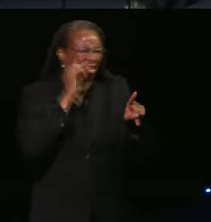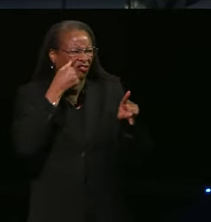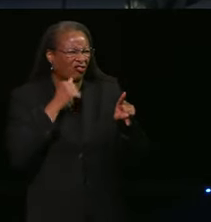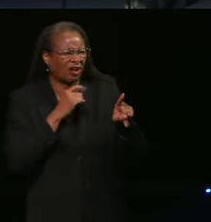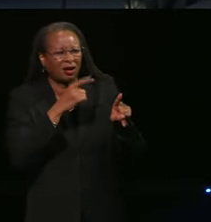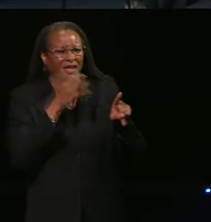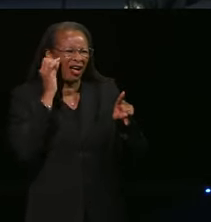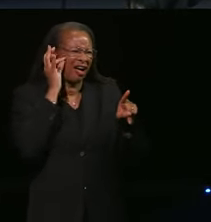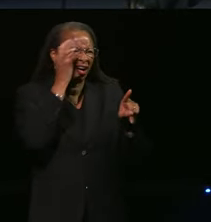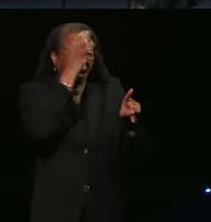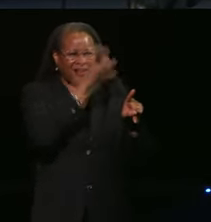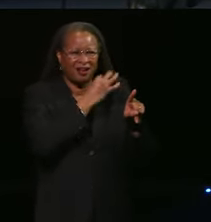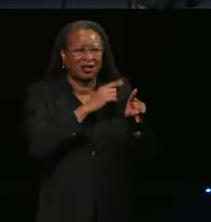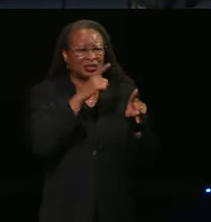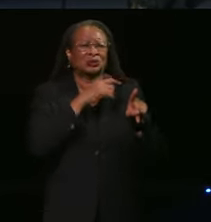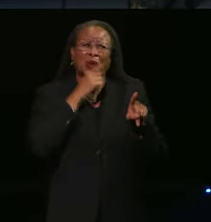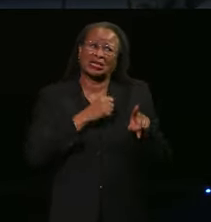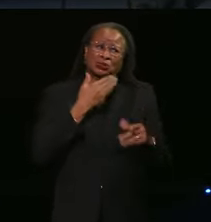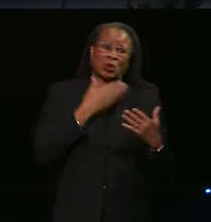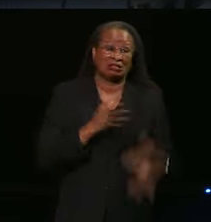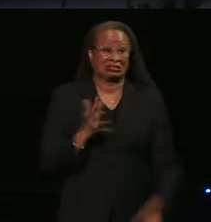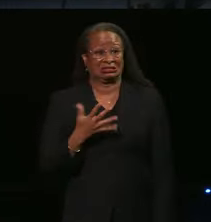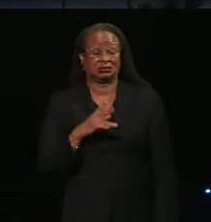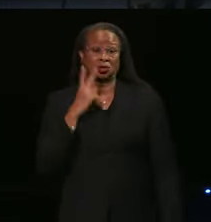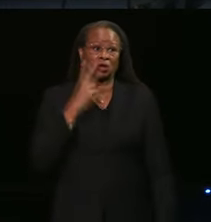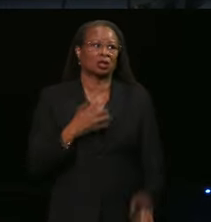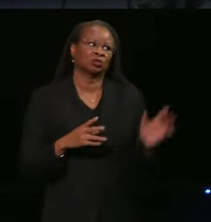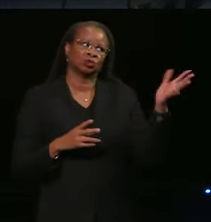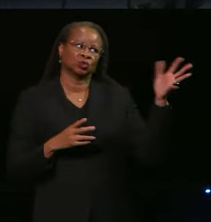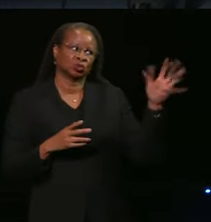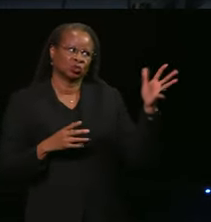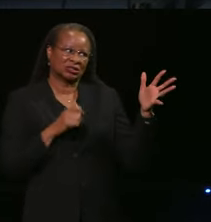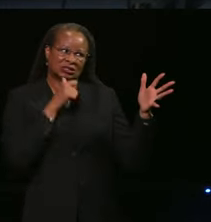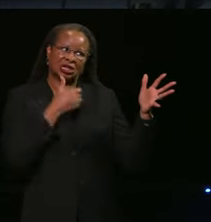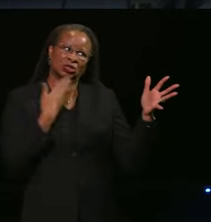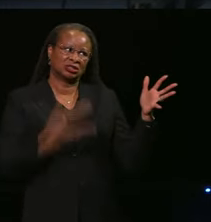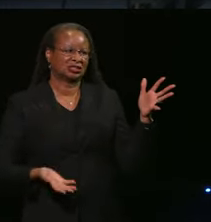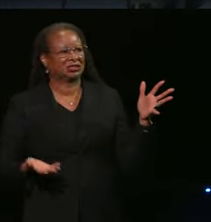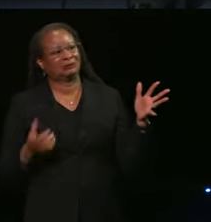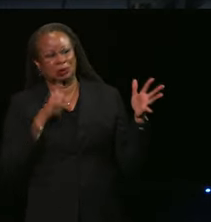God, you aged well and you maybe not so much.